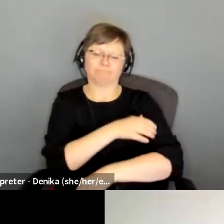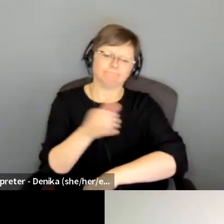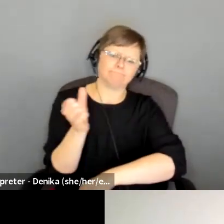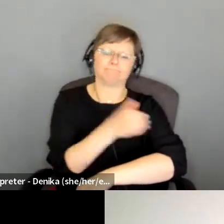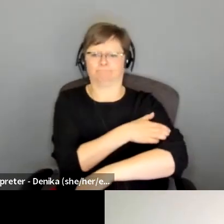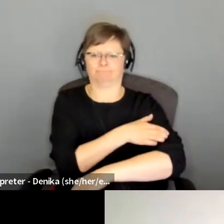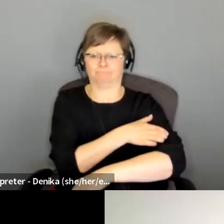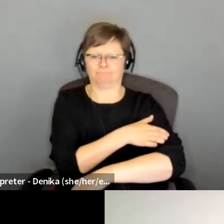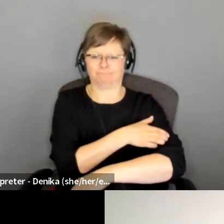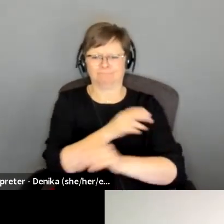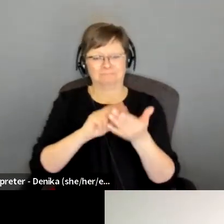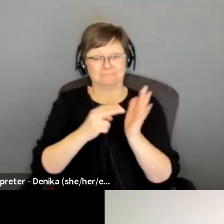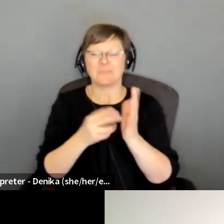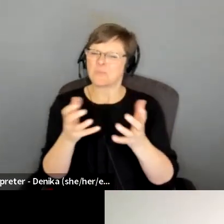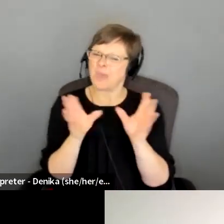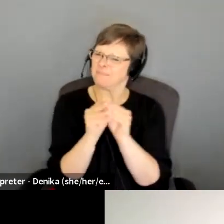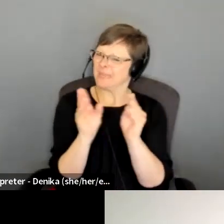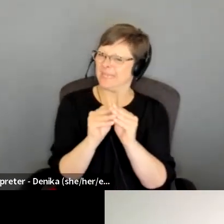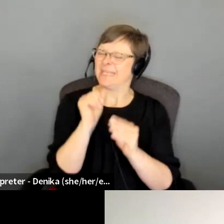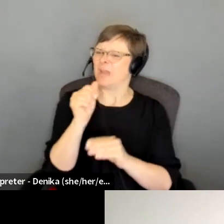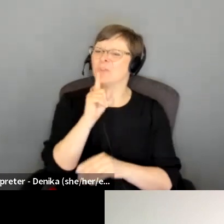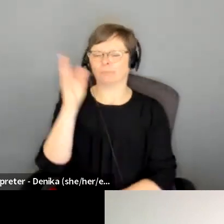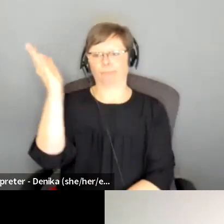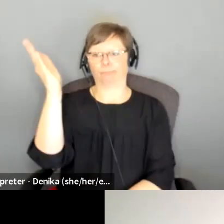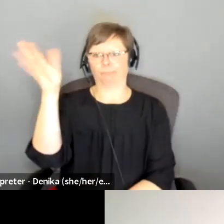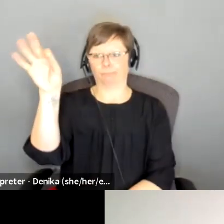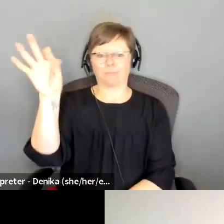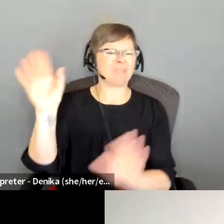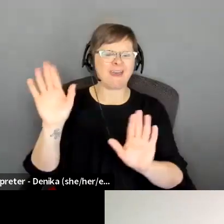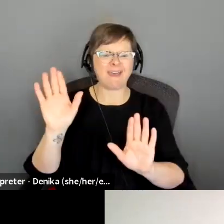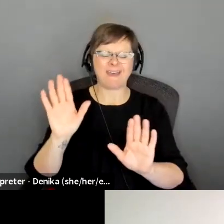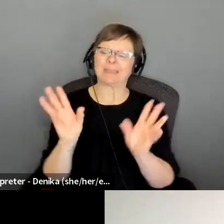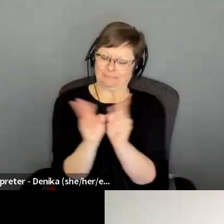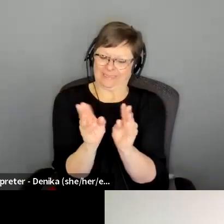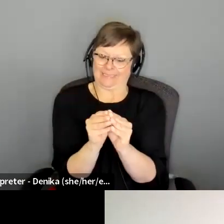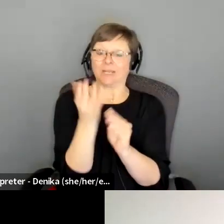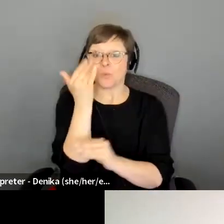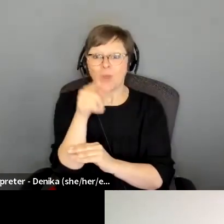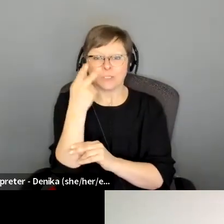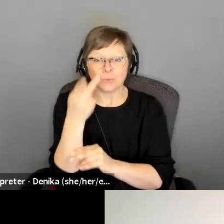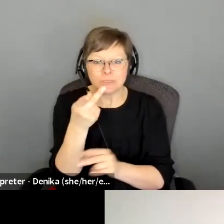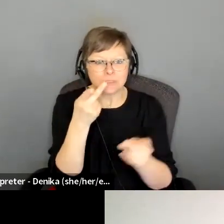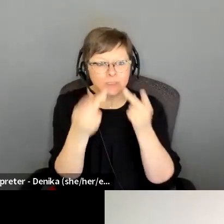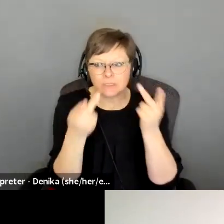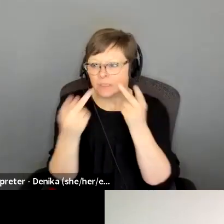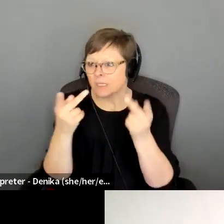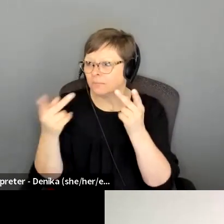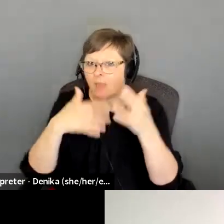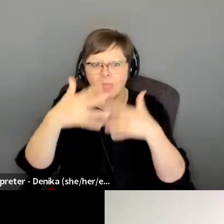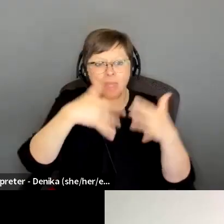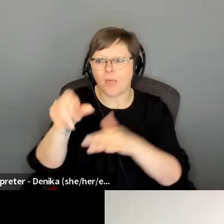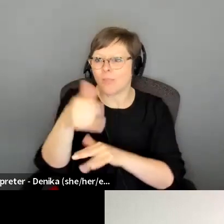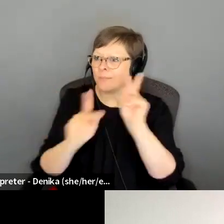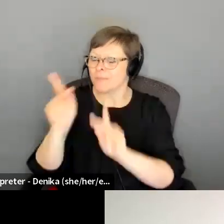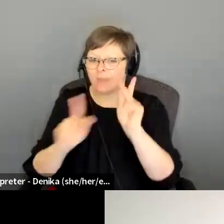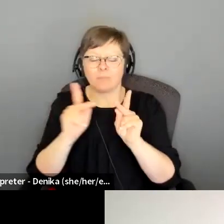a meeting format than a presentation is that it's an opportunity to see other folks that are interested in this conversation. If we start to see that there